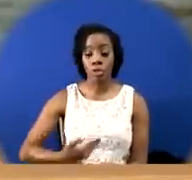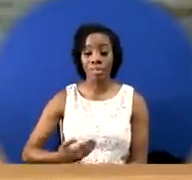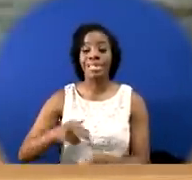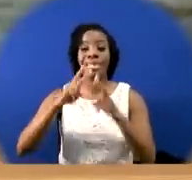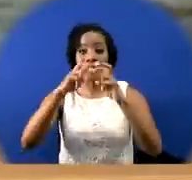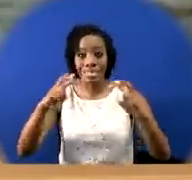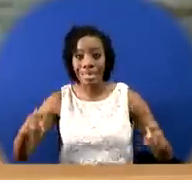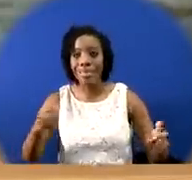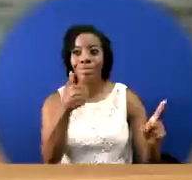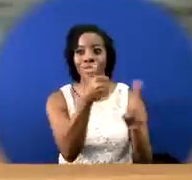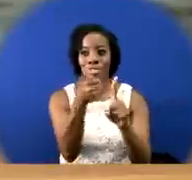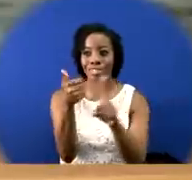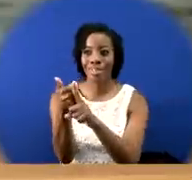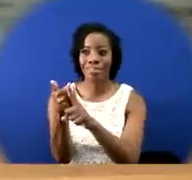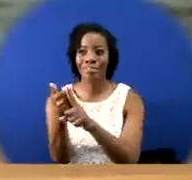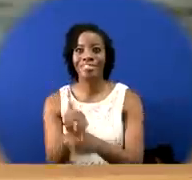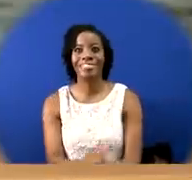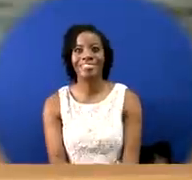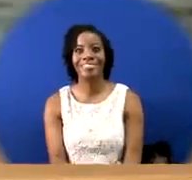seat.